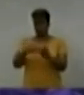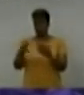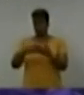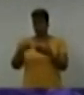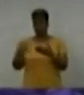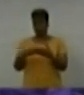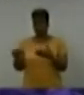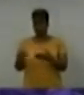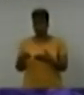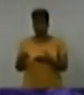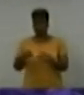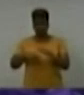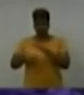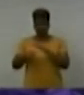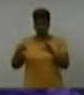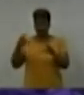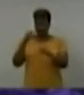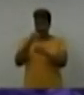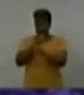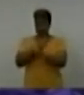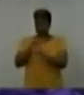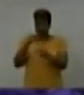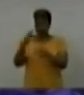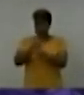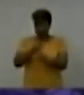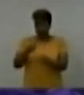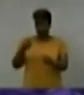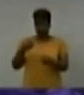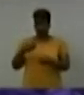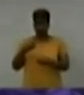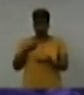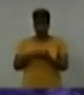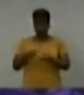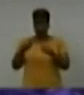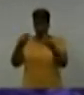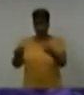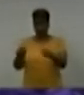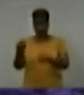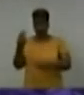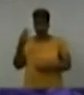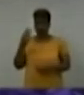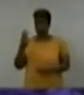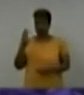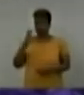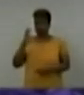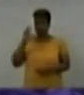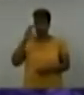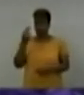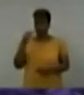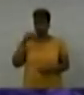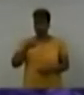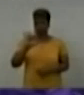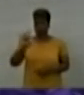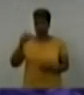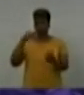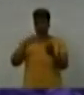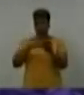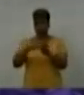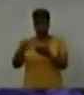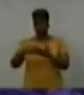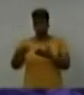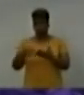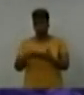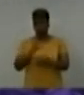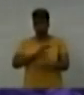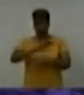Primary surplus after grants, $212.8 million. And overall surplus